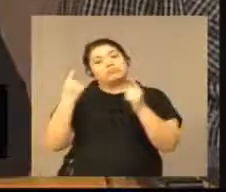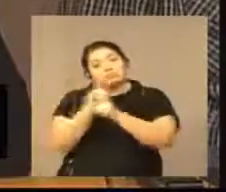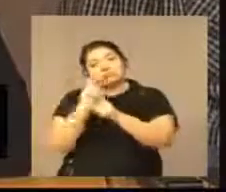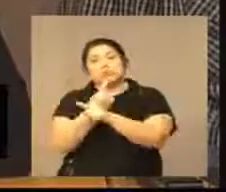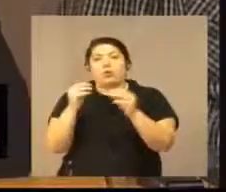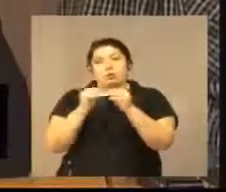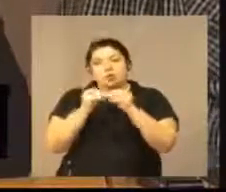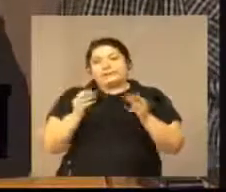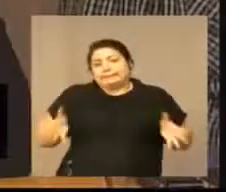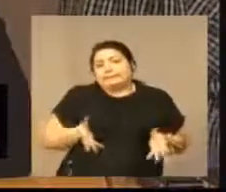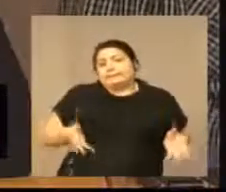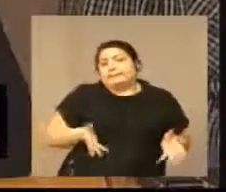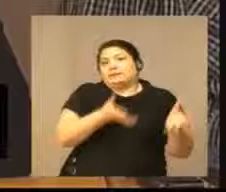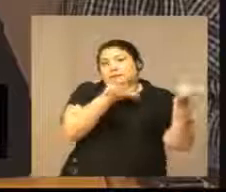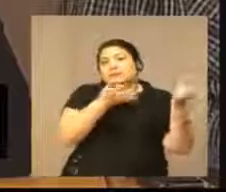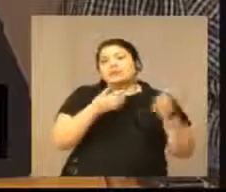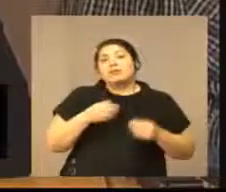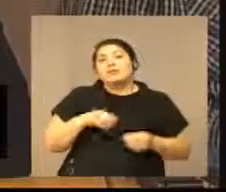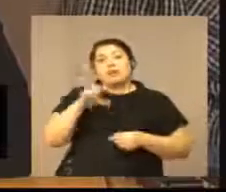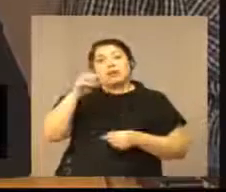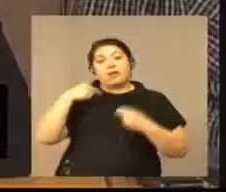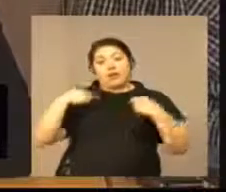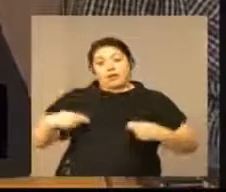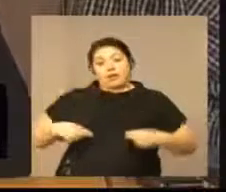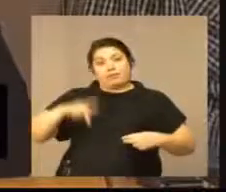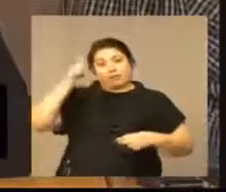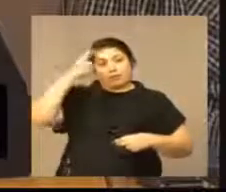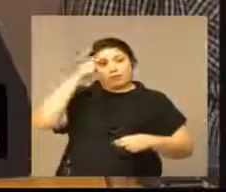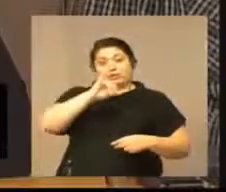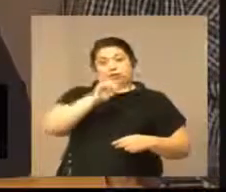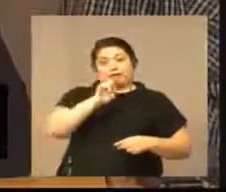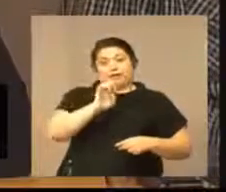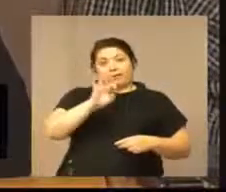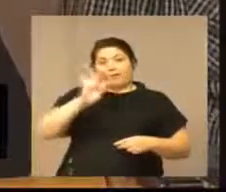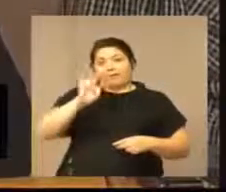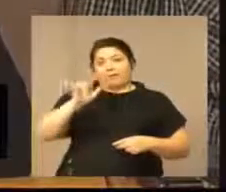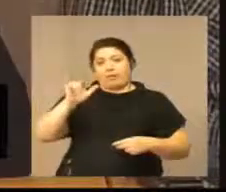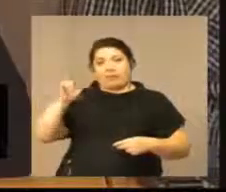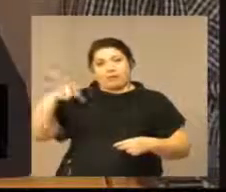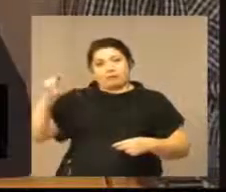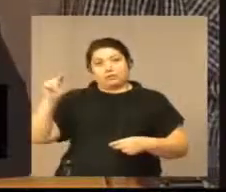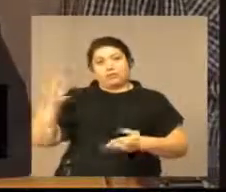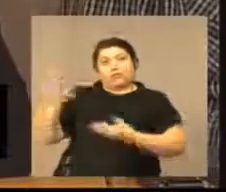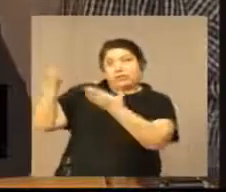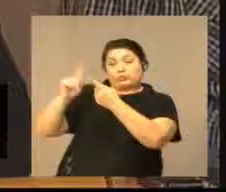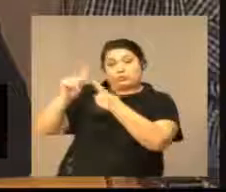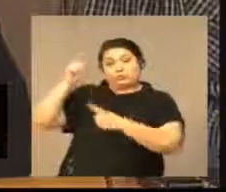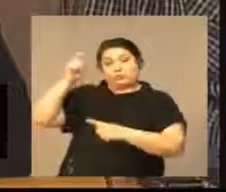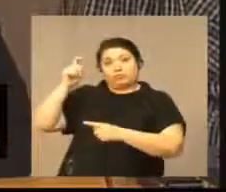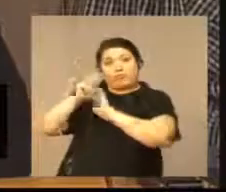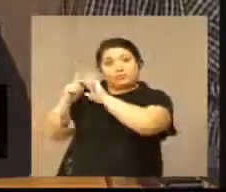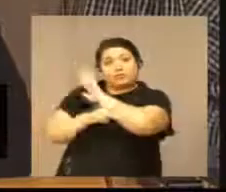approach. Health Minister Jane Philpott recently addressed Parliament and recommended that